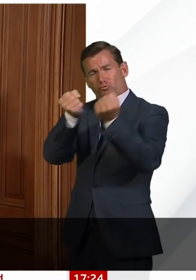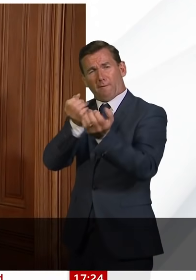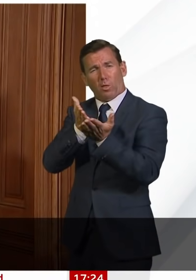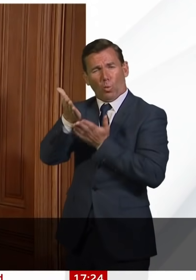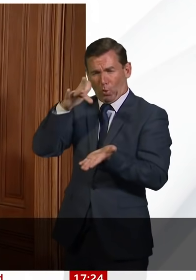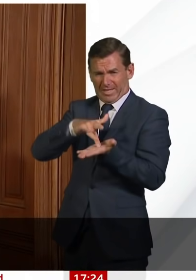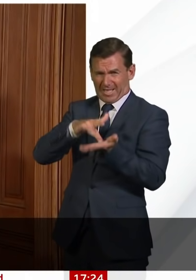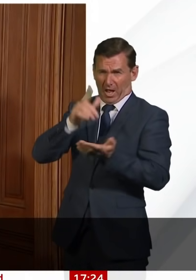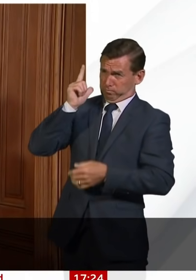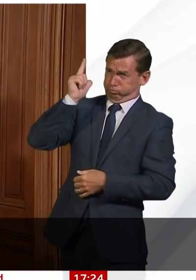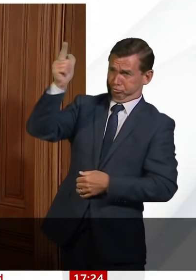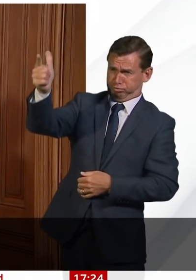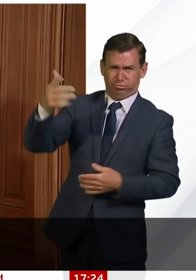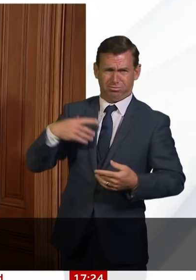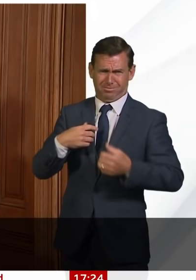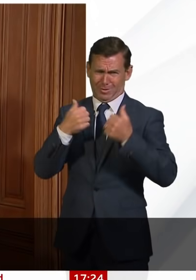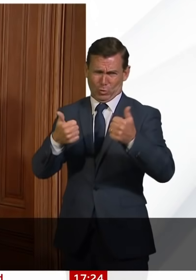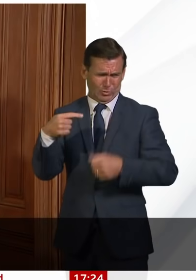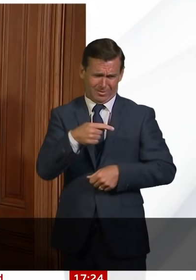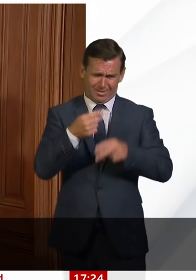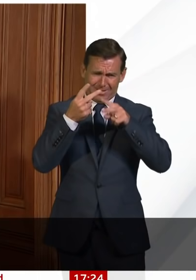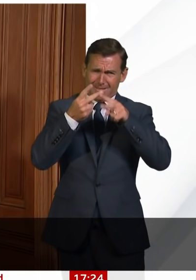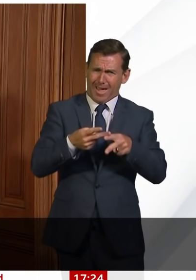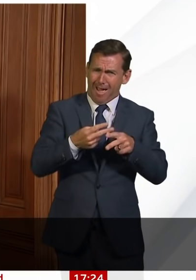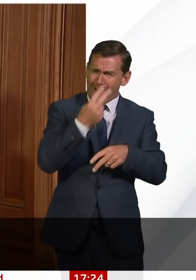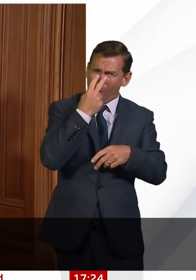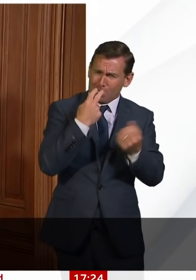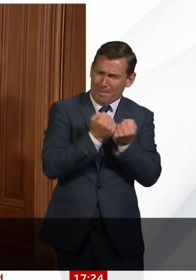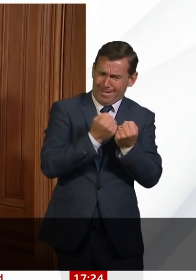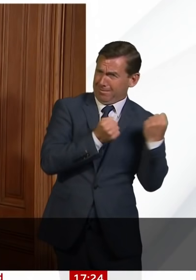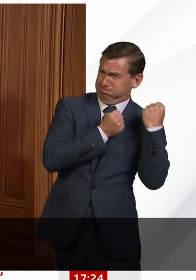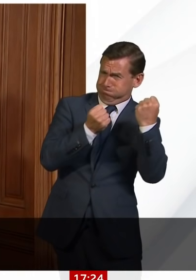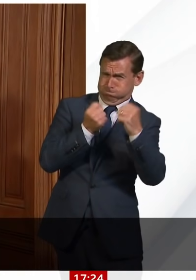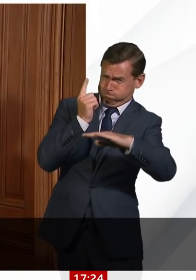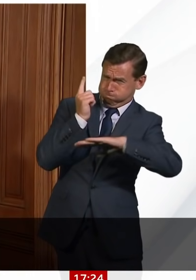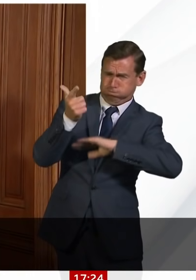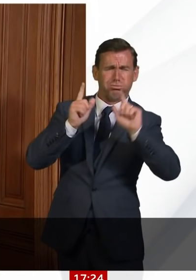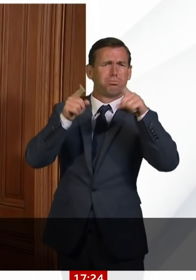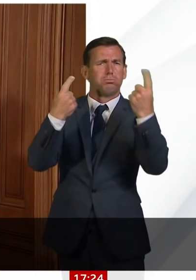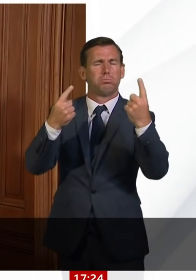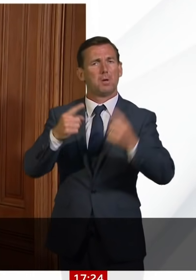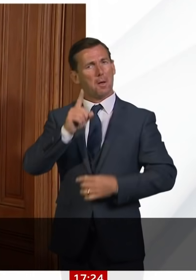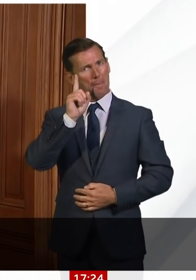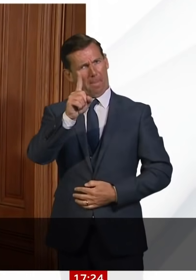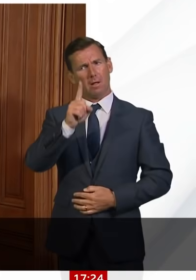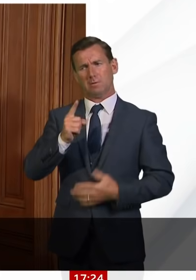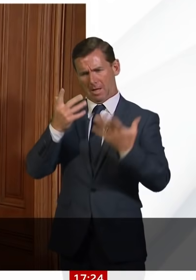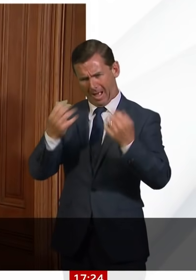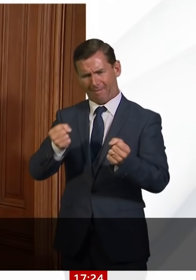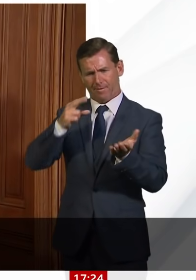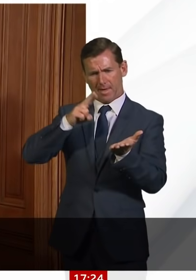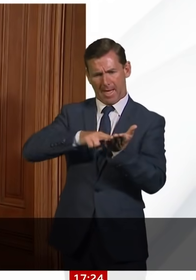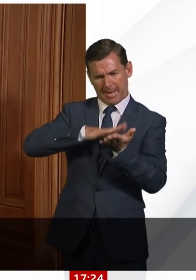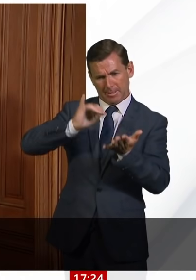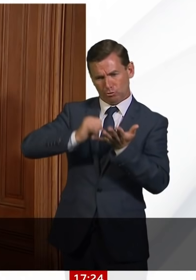for people working in a distributed system like the care sector. So although access is available in NHS labs and NHS settings, which